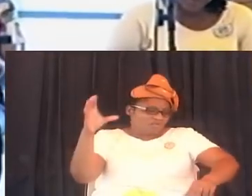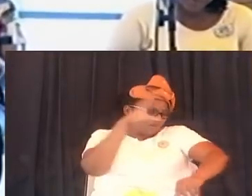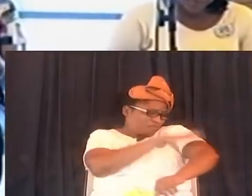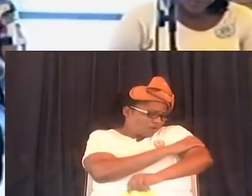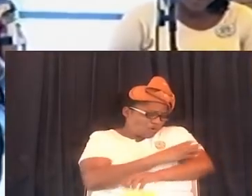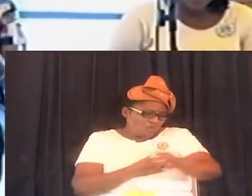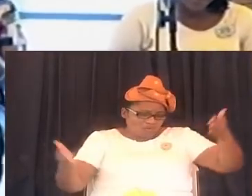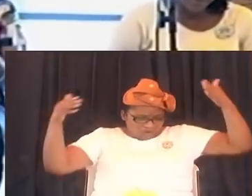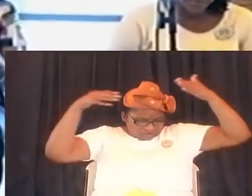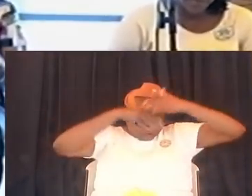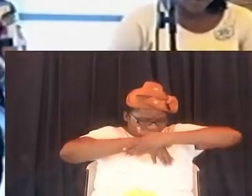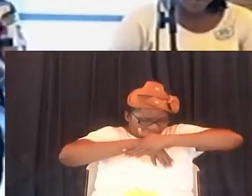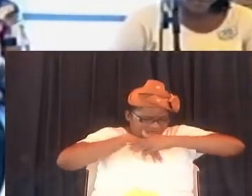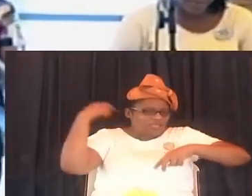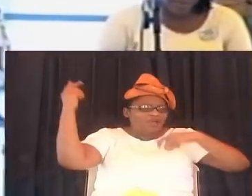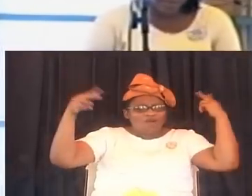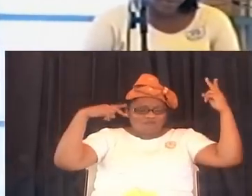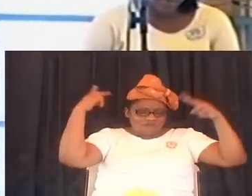Jesus. Victory.